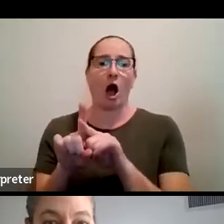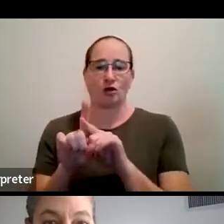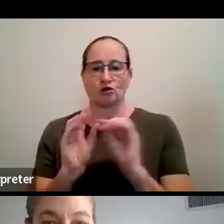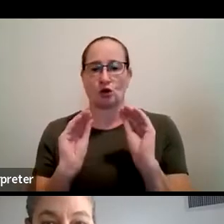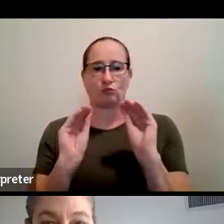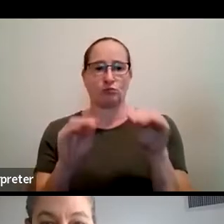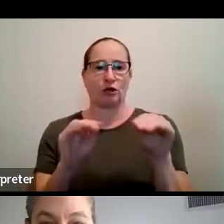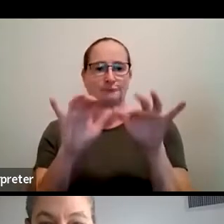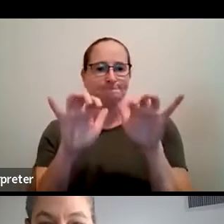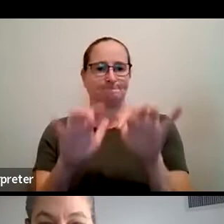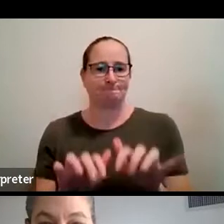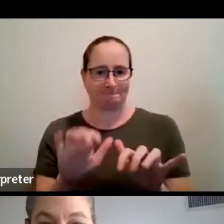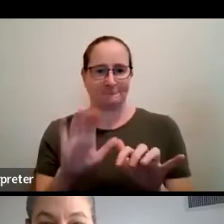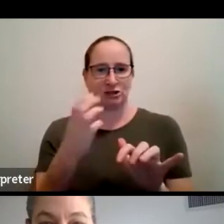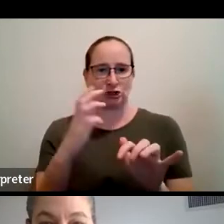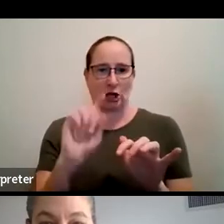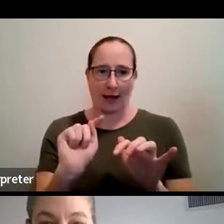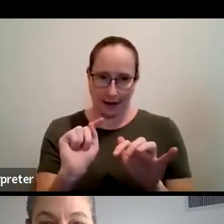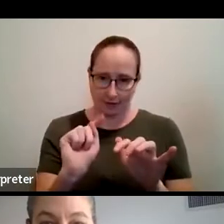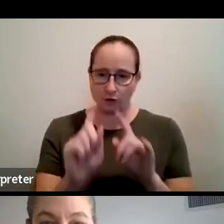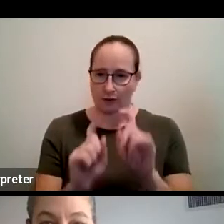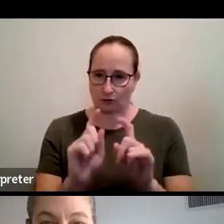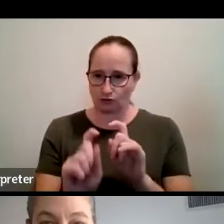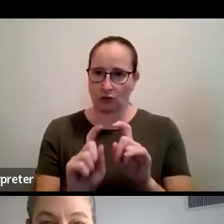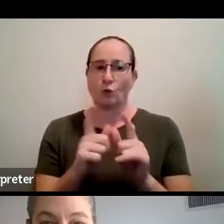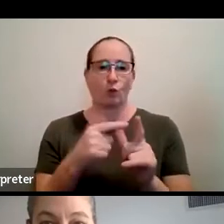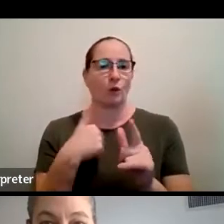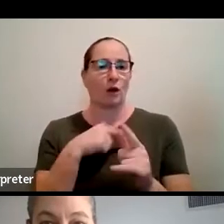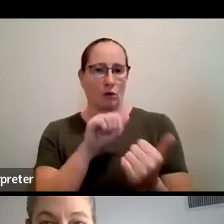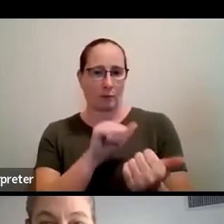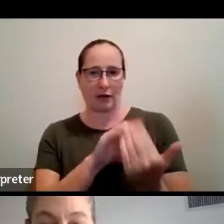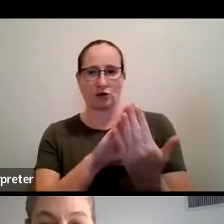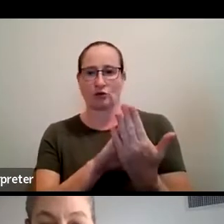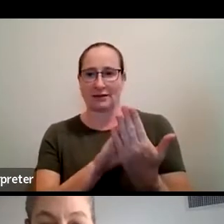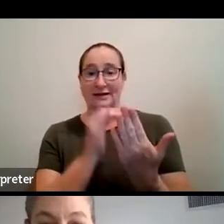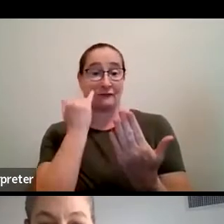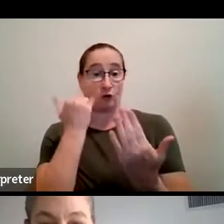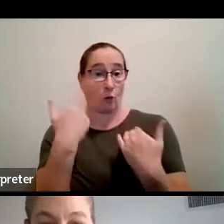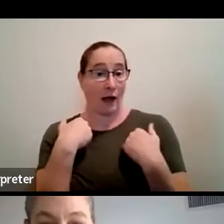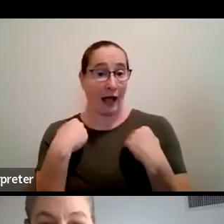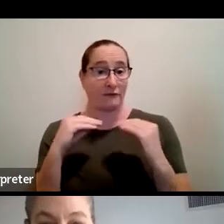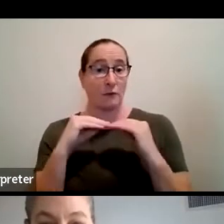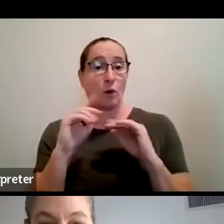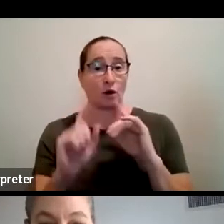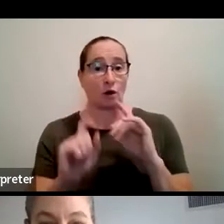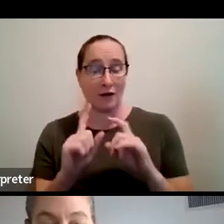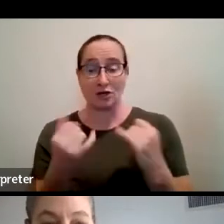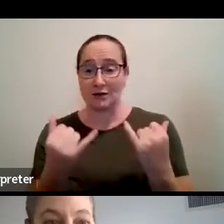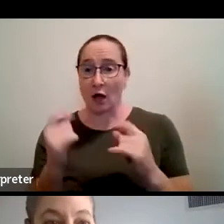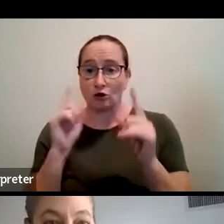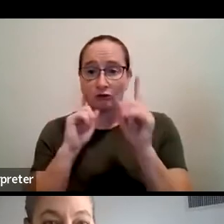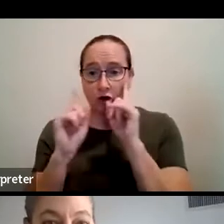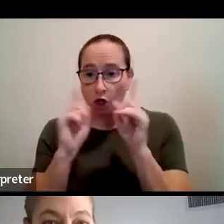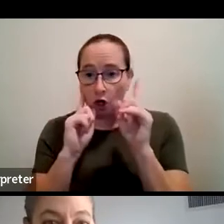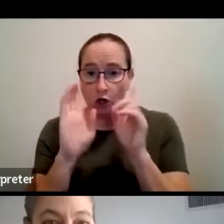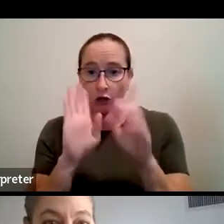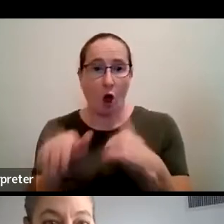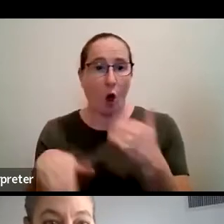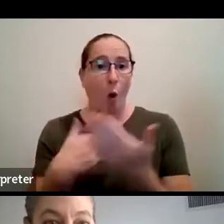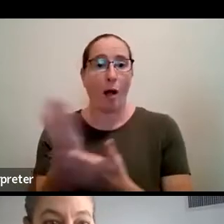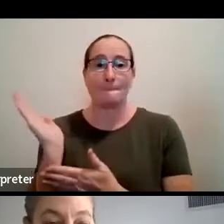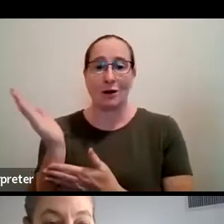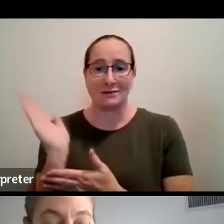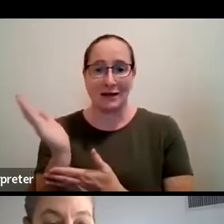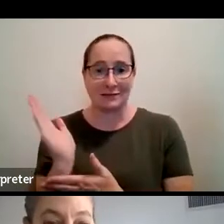questions in the chat, and we'll be addressing those. And if you have questions, now that you've heard the whole